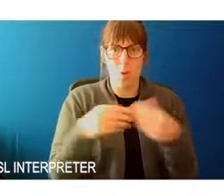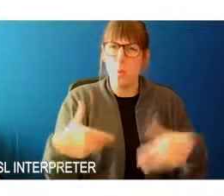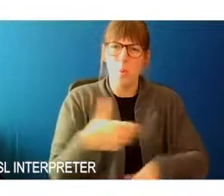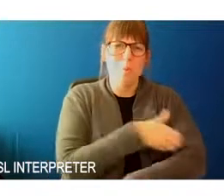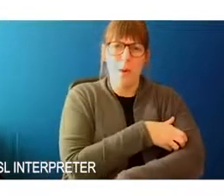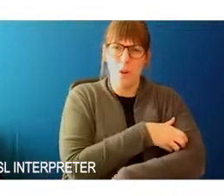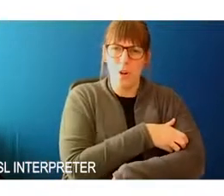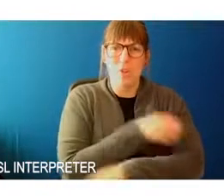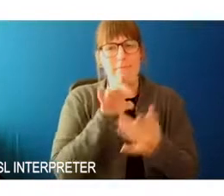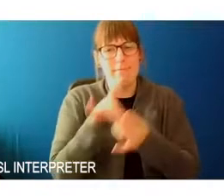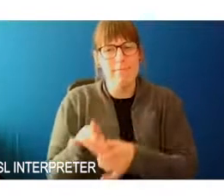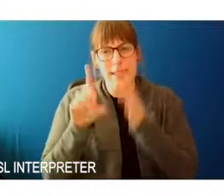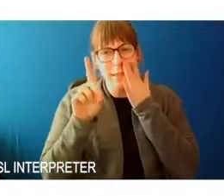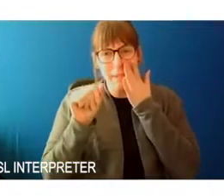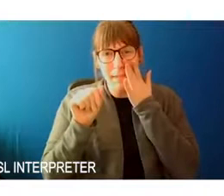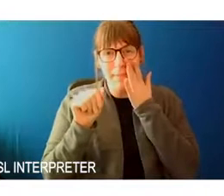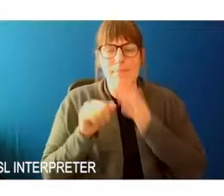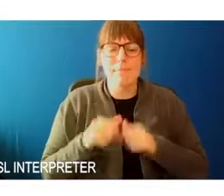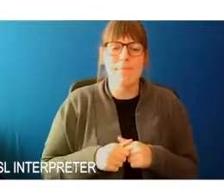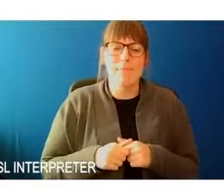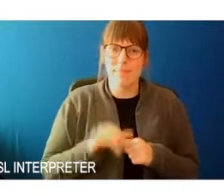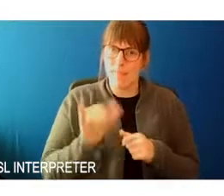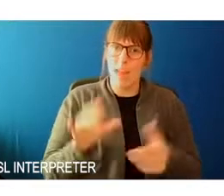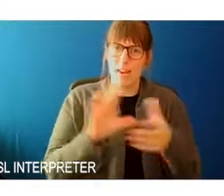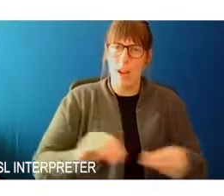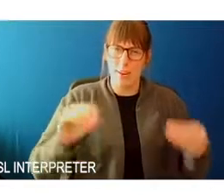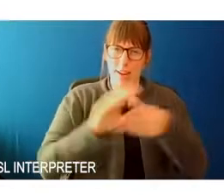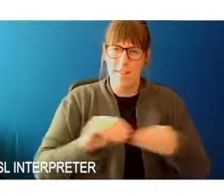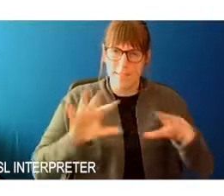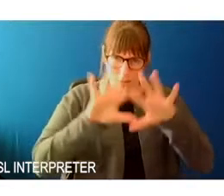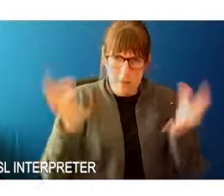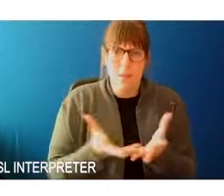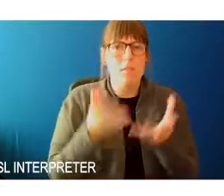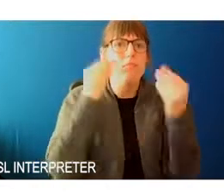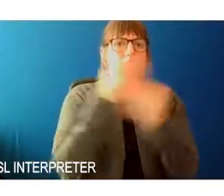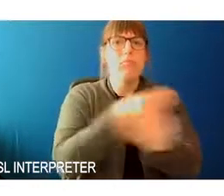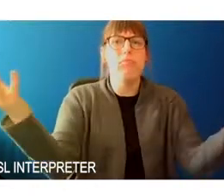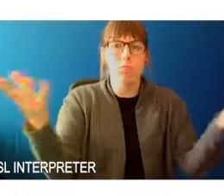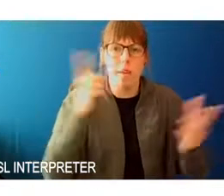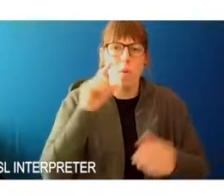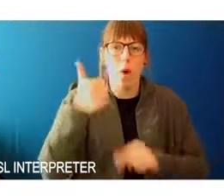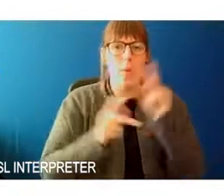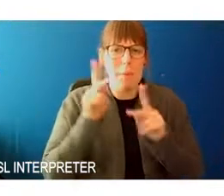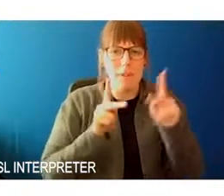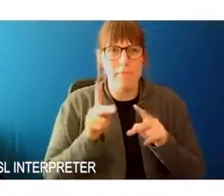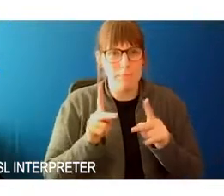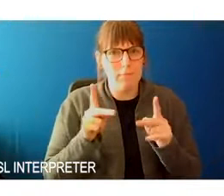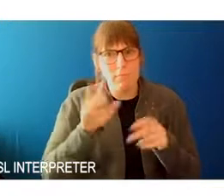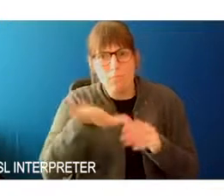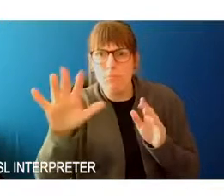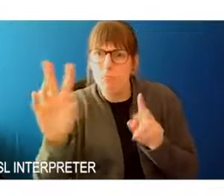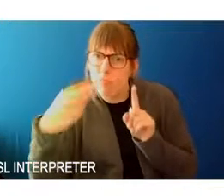of defining a single story when it comes to disability, coming up with that narrative, packaging it and putting it out